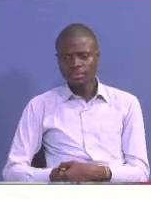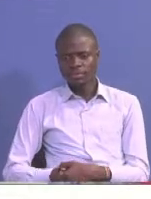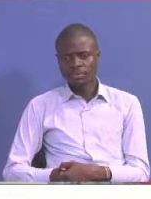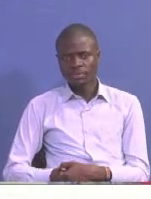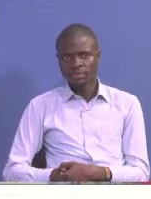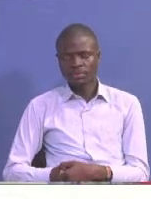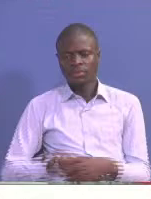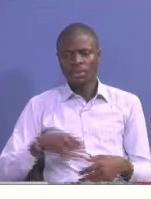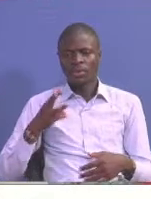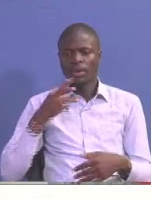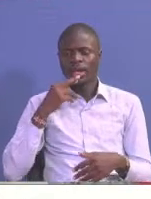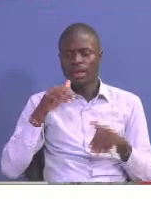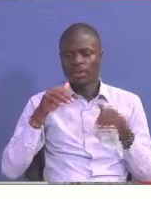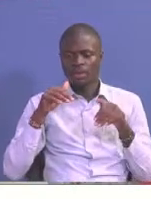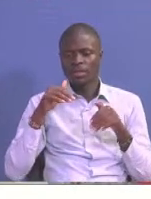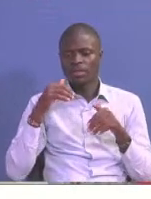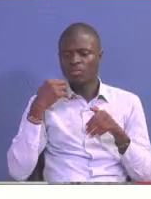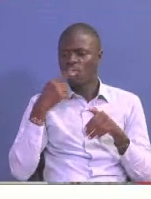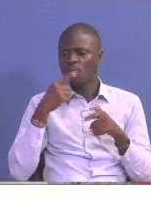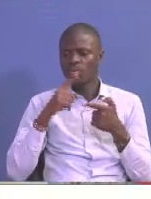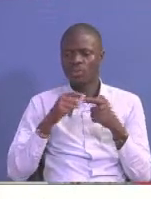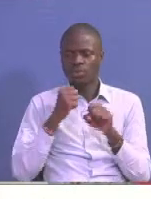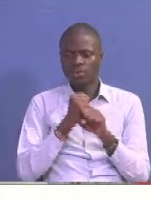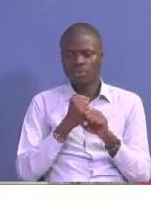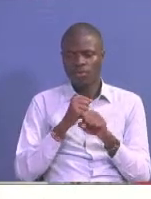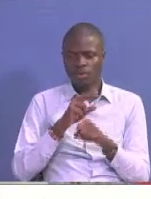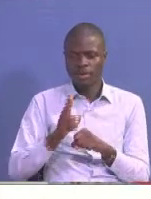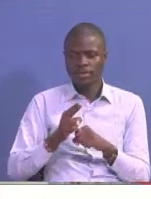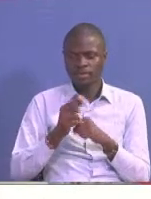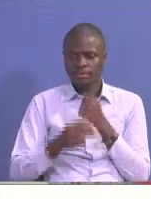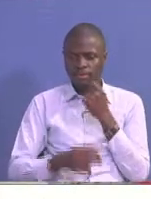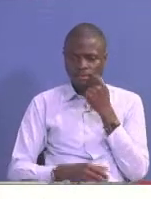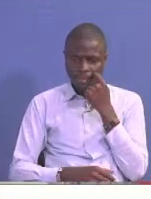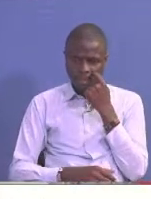We are waiting for who to do it for us.